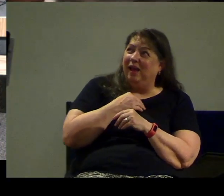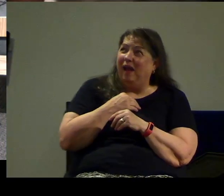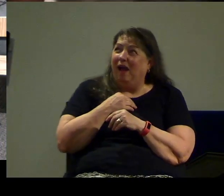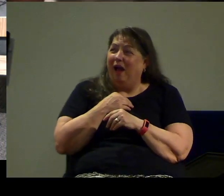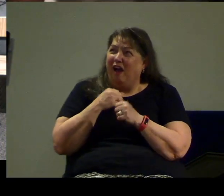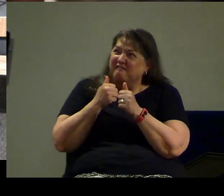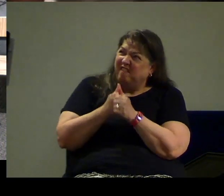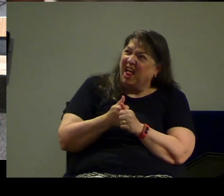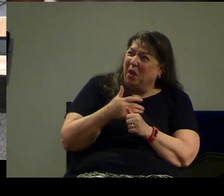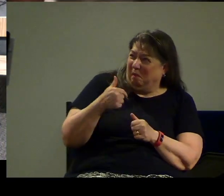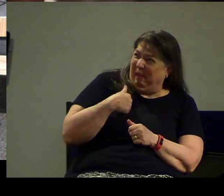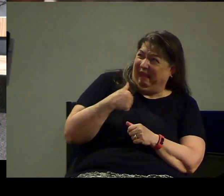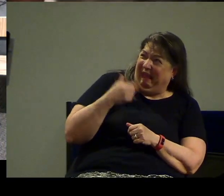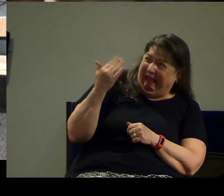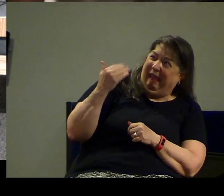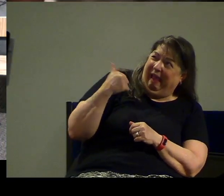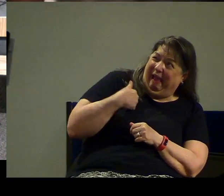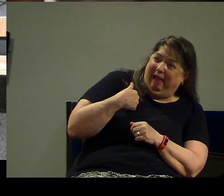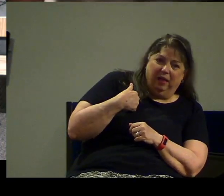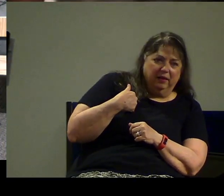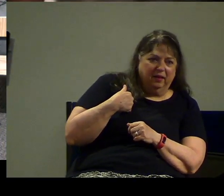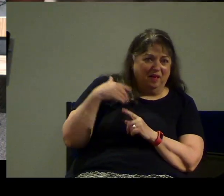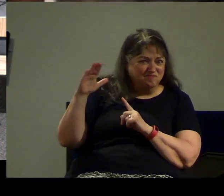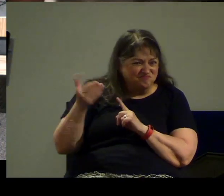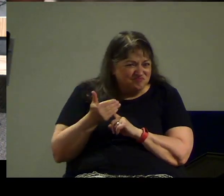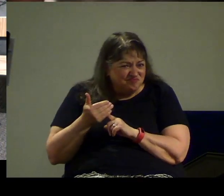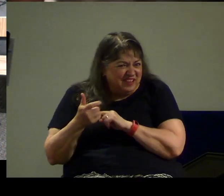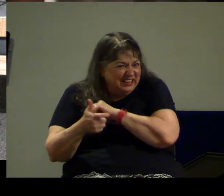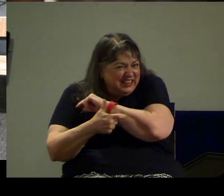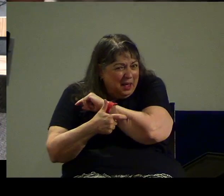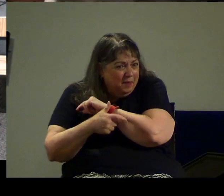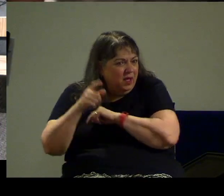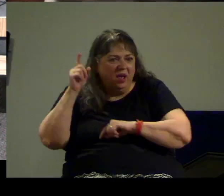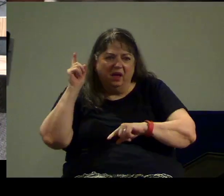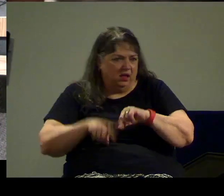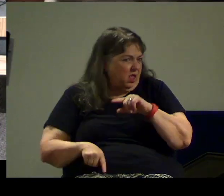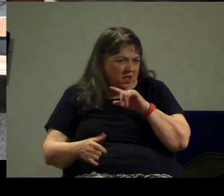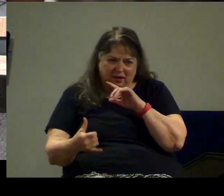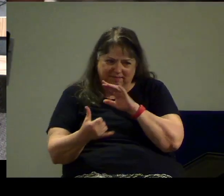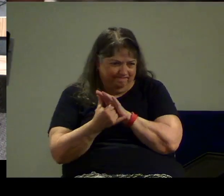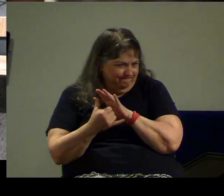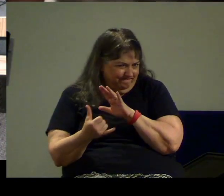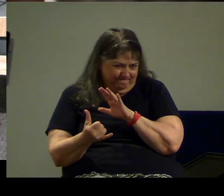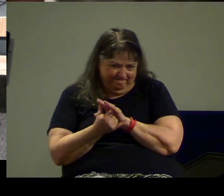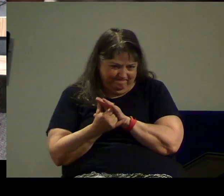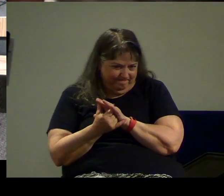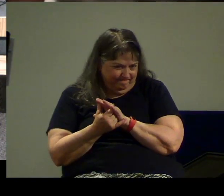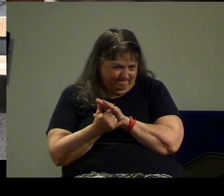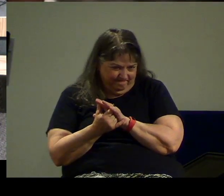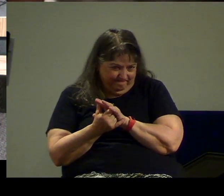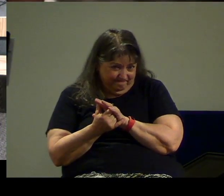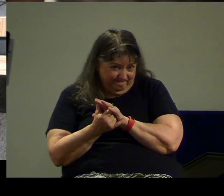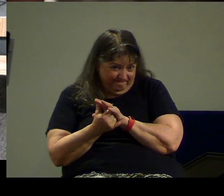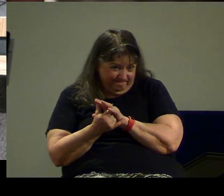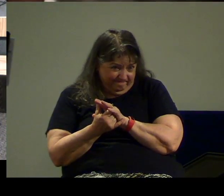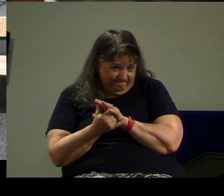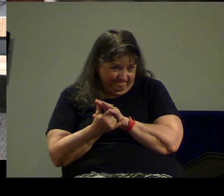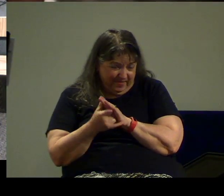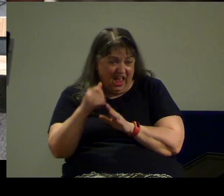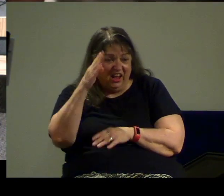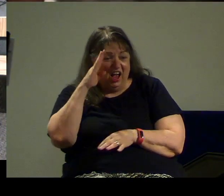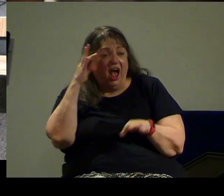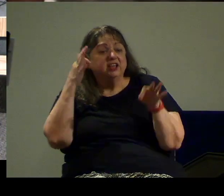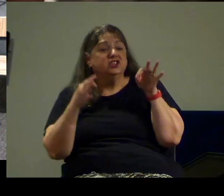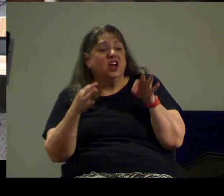favor. God judges according to his righteousness. And God,